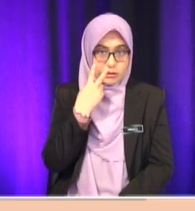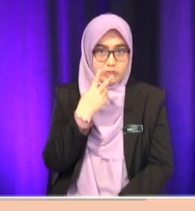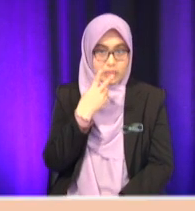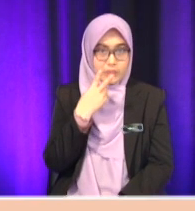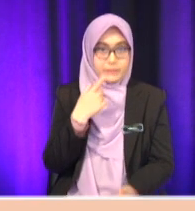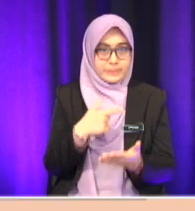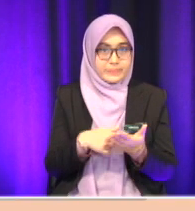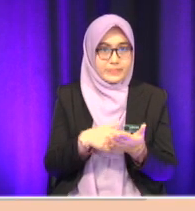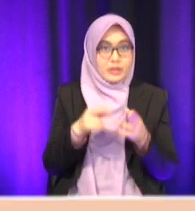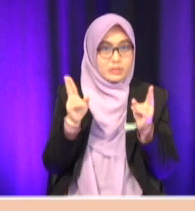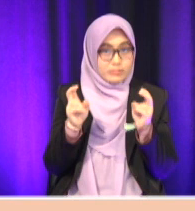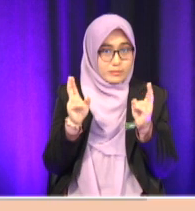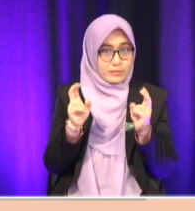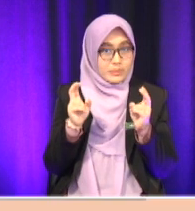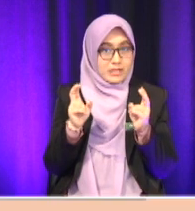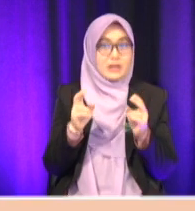Keyword is myself.